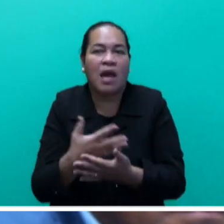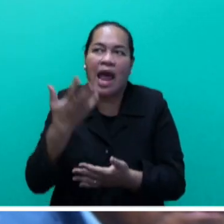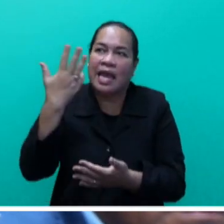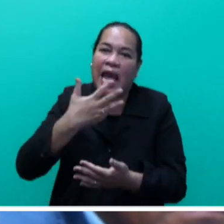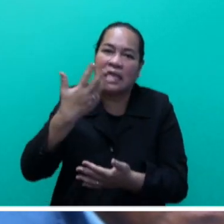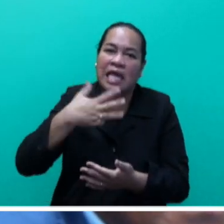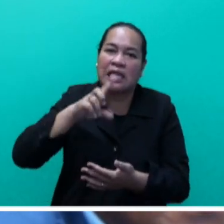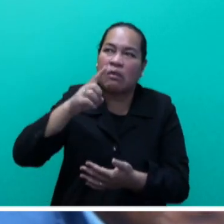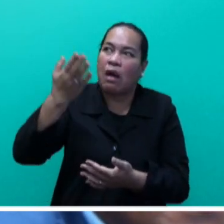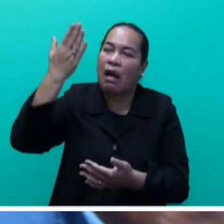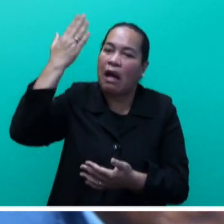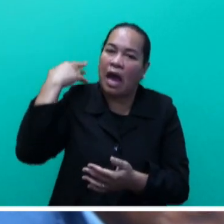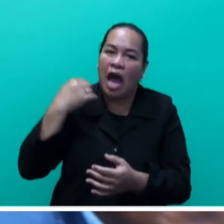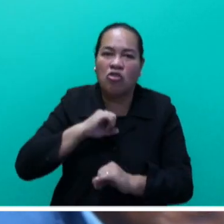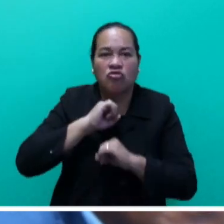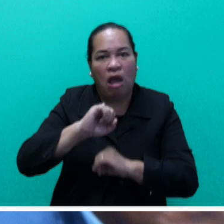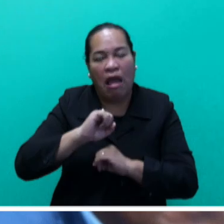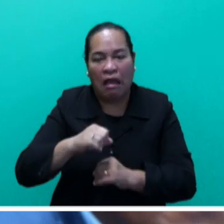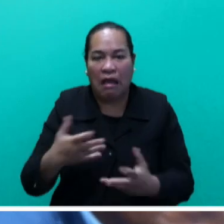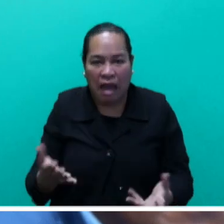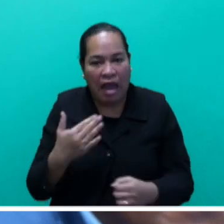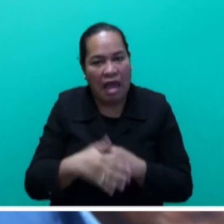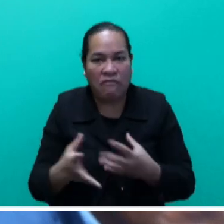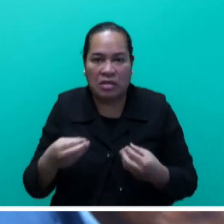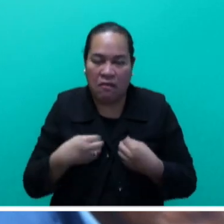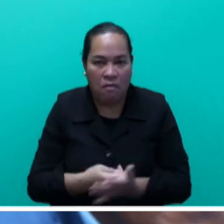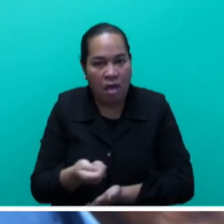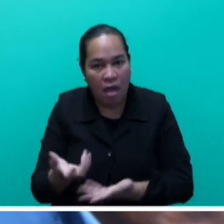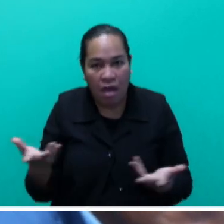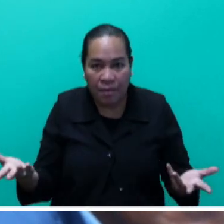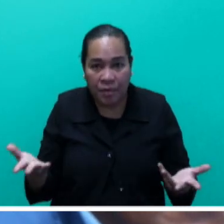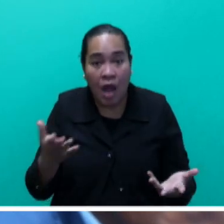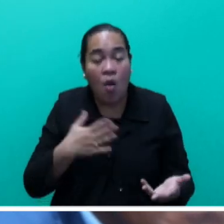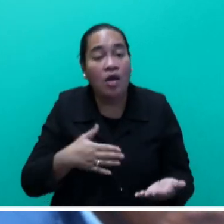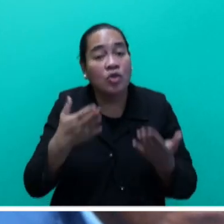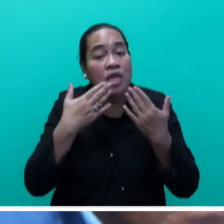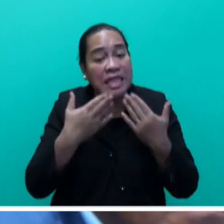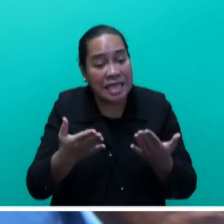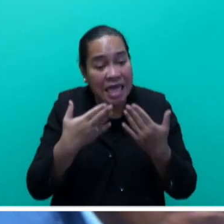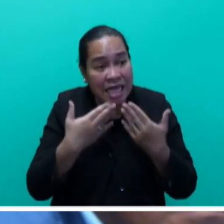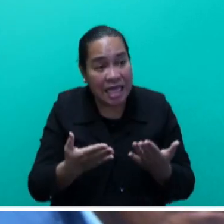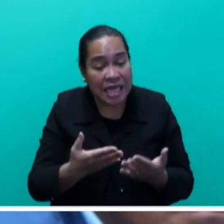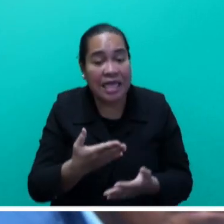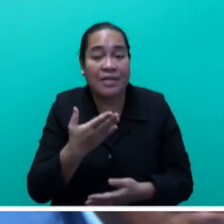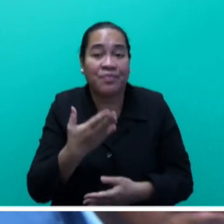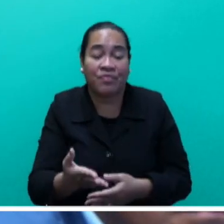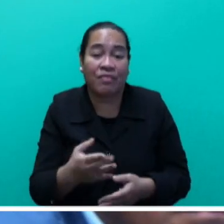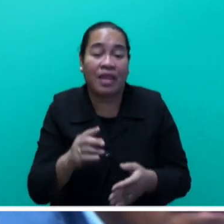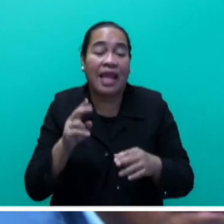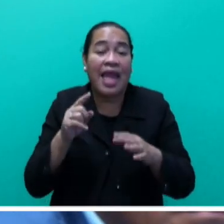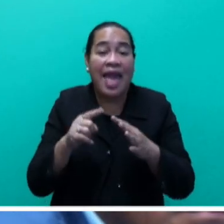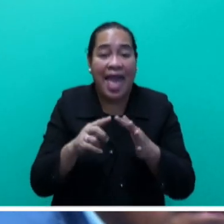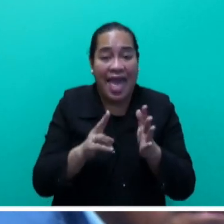strike. Mr. Speaker, I wish to thank the National Secretary of FTUC, Mr. Felix Anthony, for